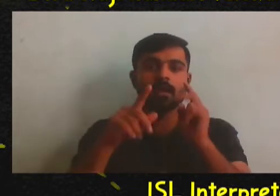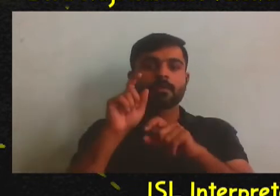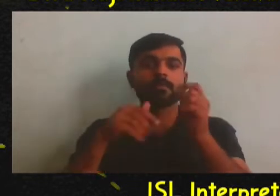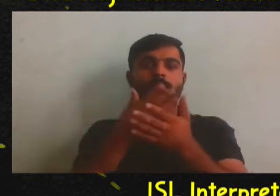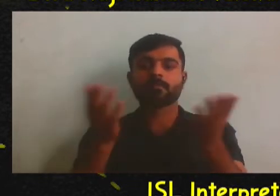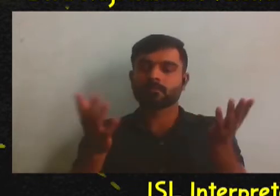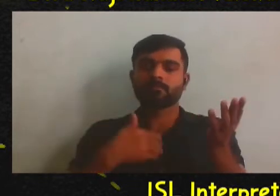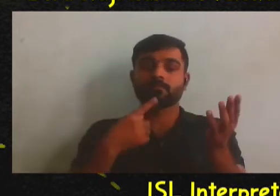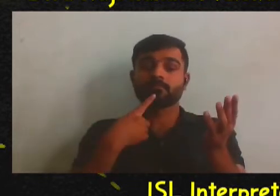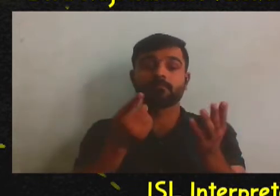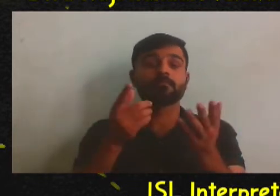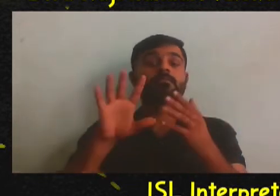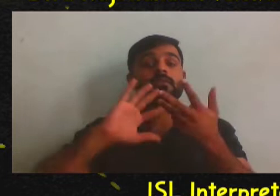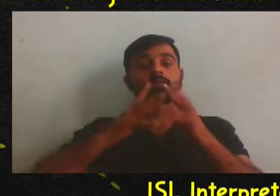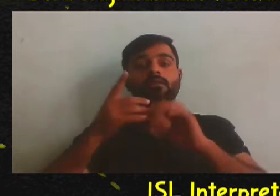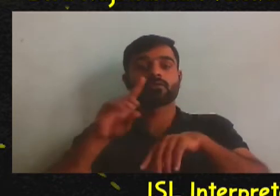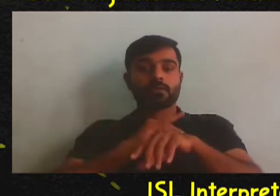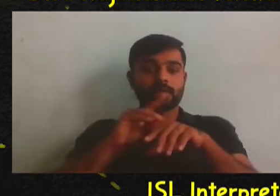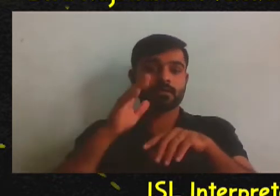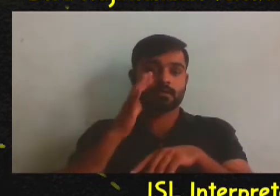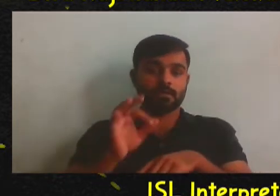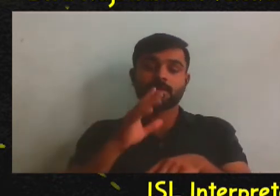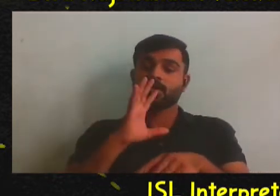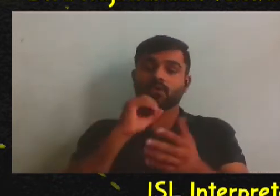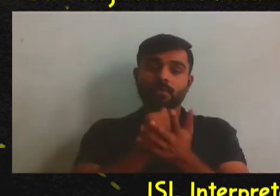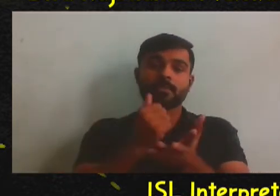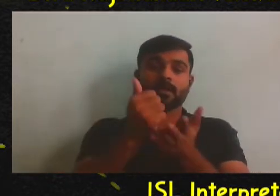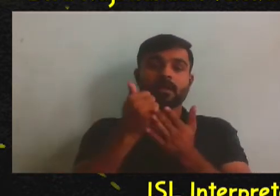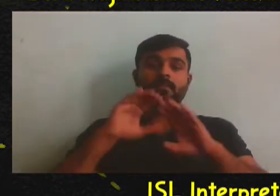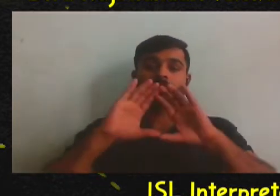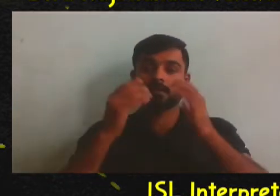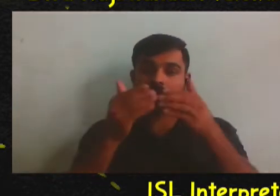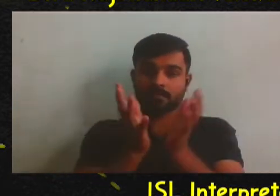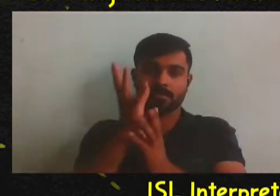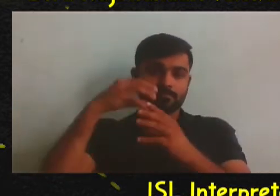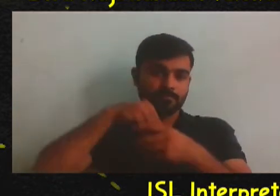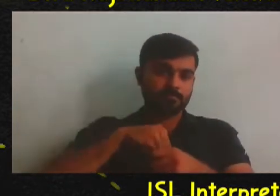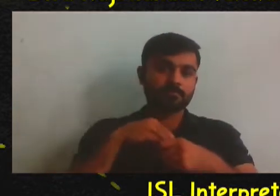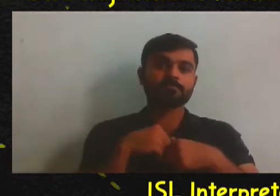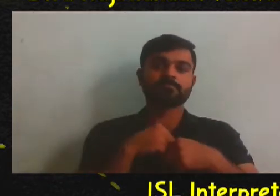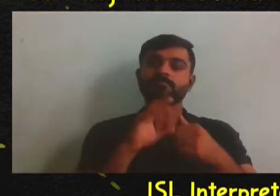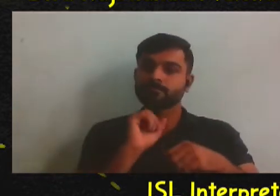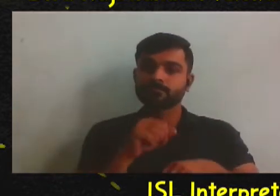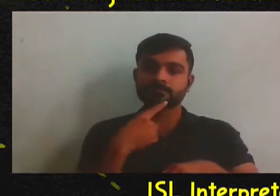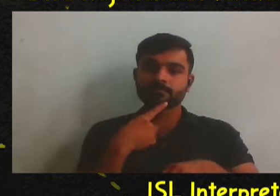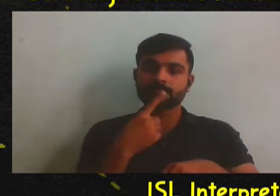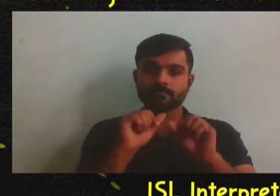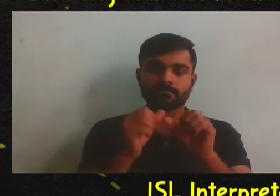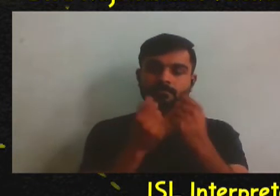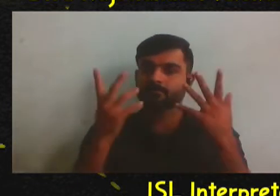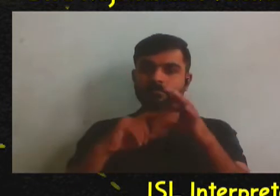that way, digital is important, but definitely with the help of community interventions. But yes, answering a lot of questions at